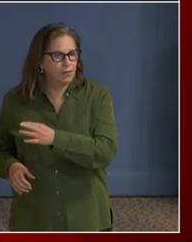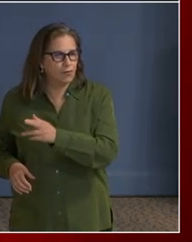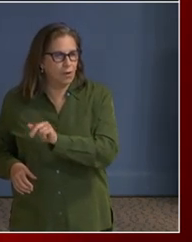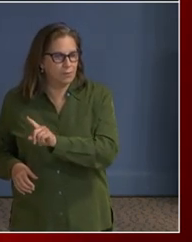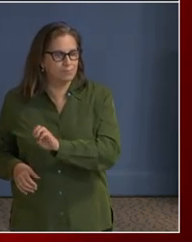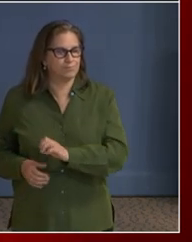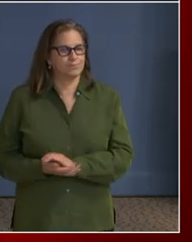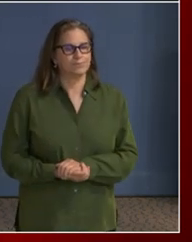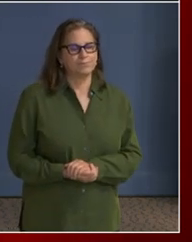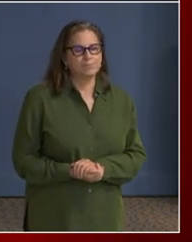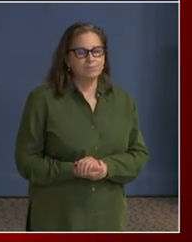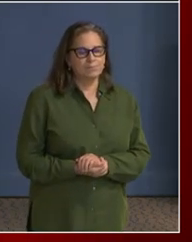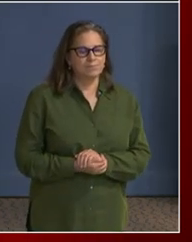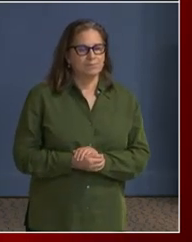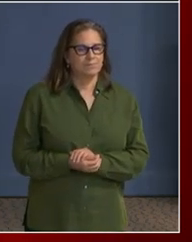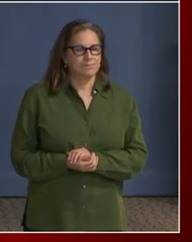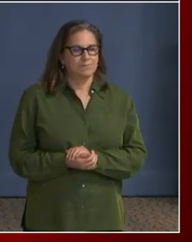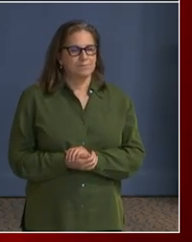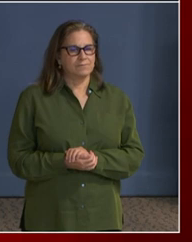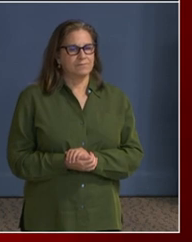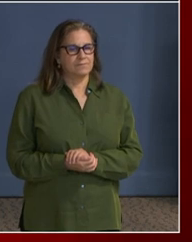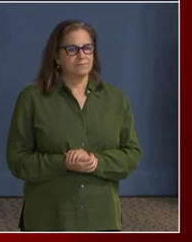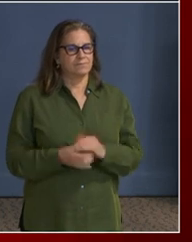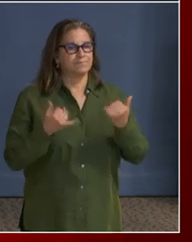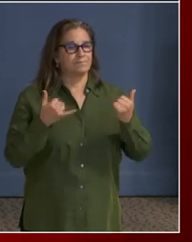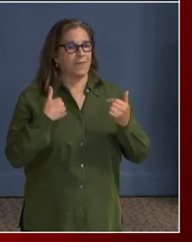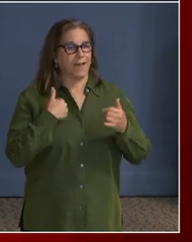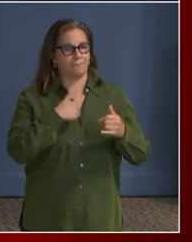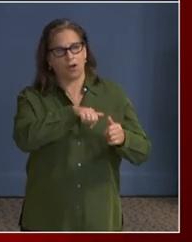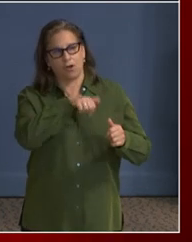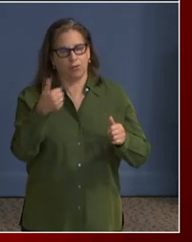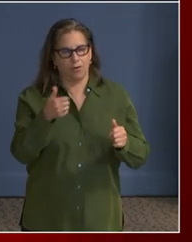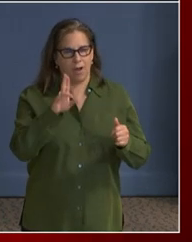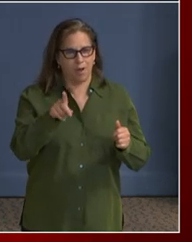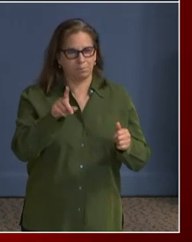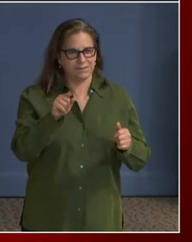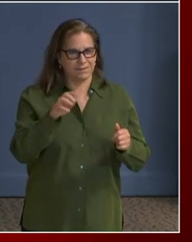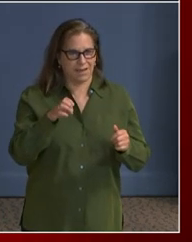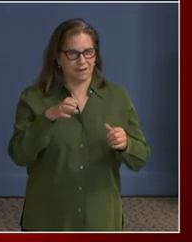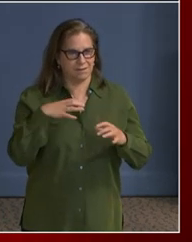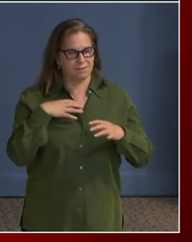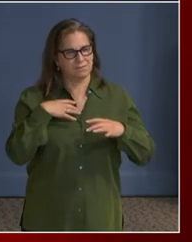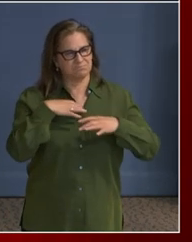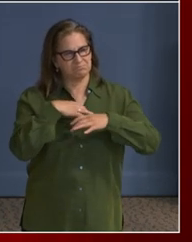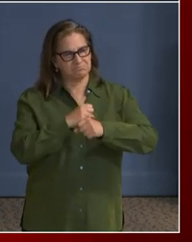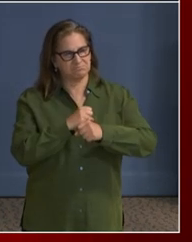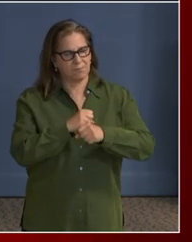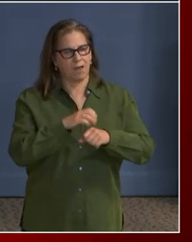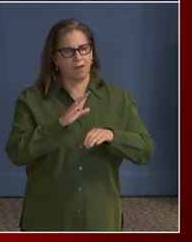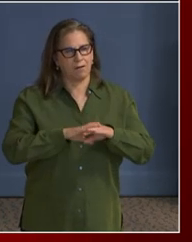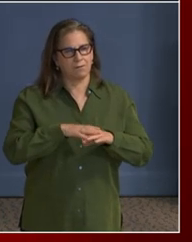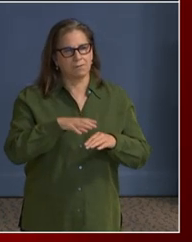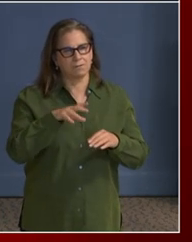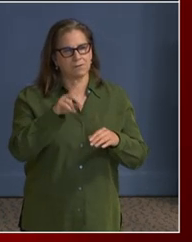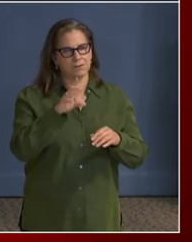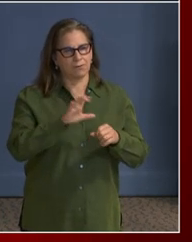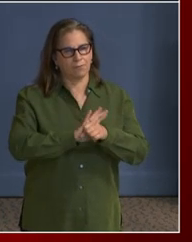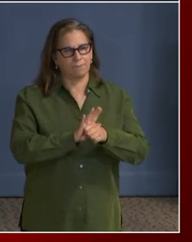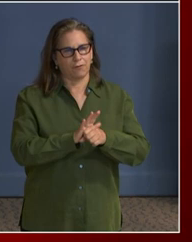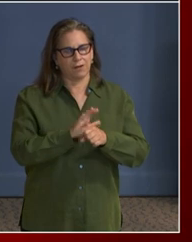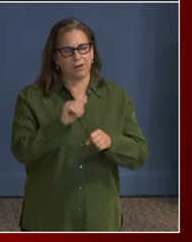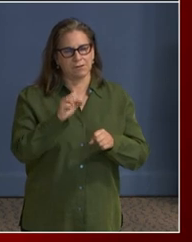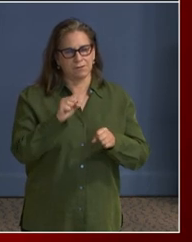I also want to provide a brief update on the district's numbers related to COVID. First,